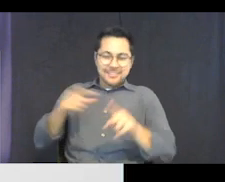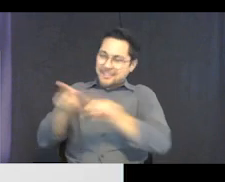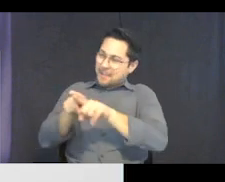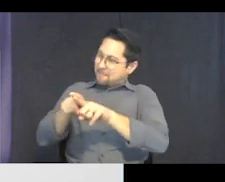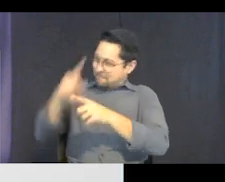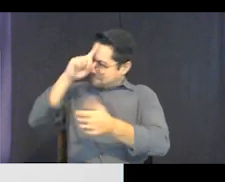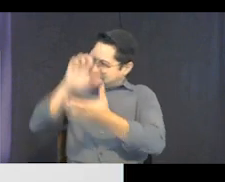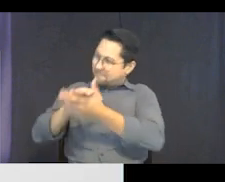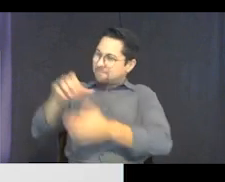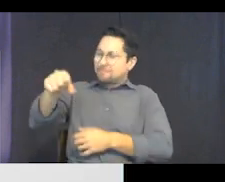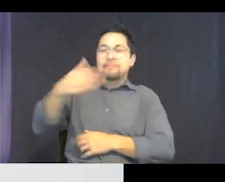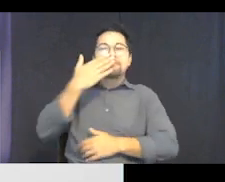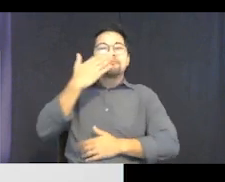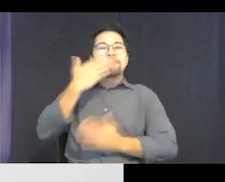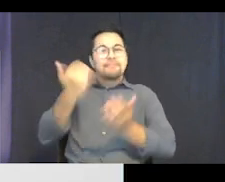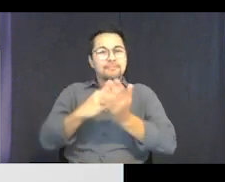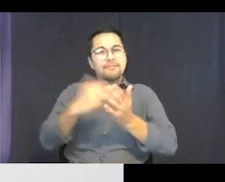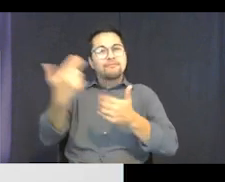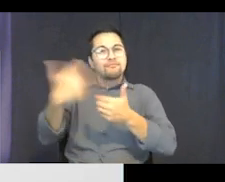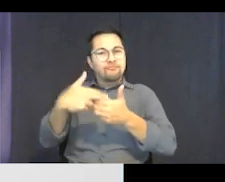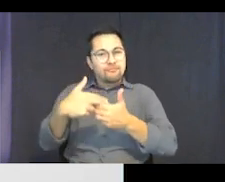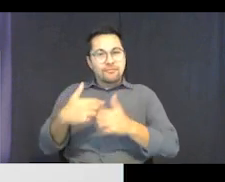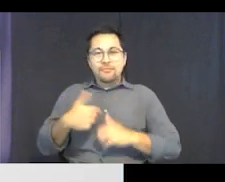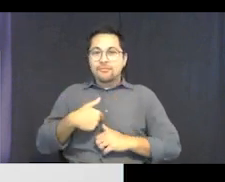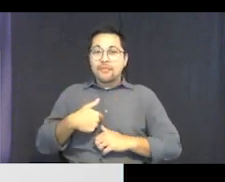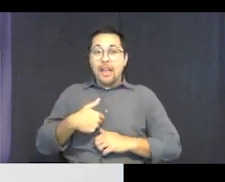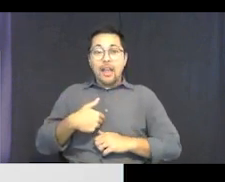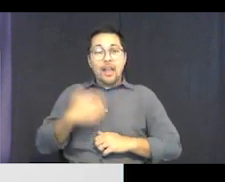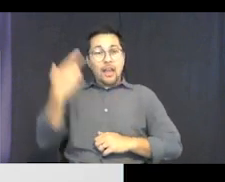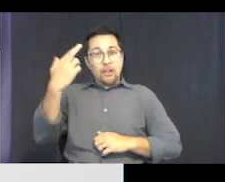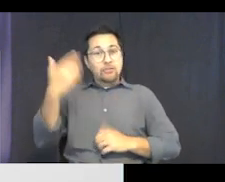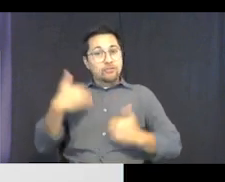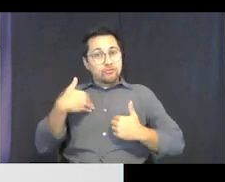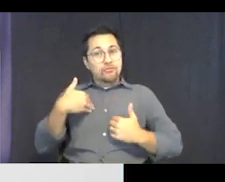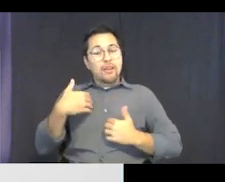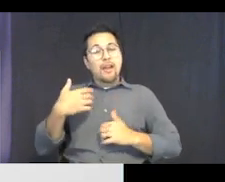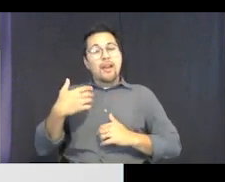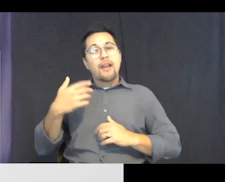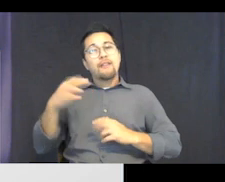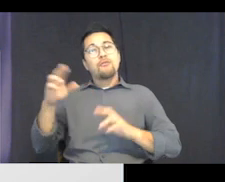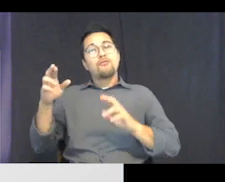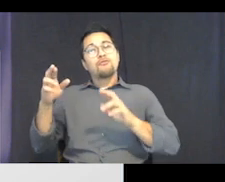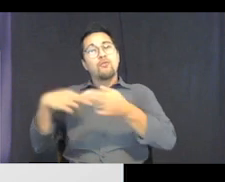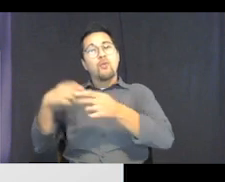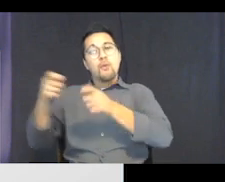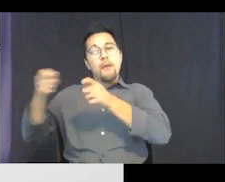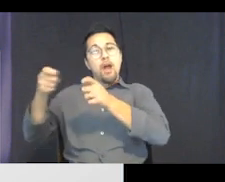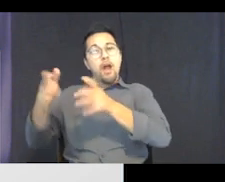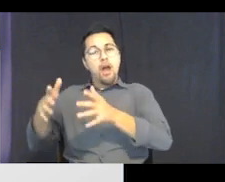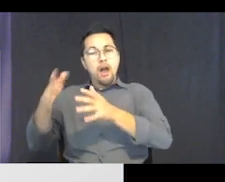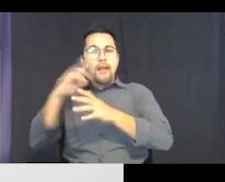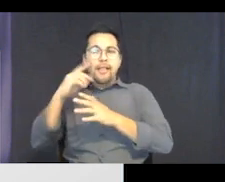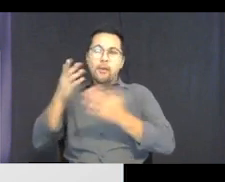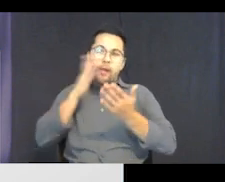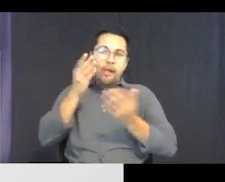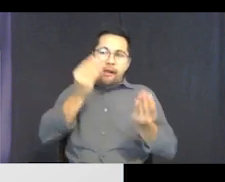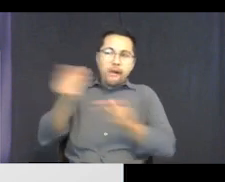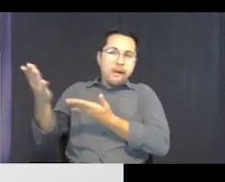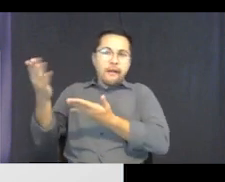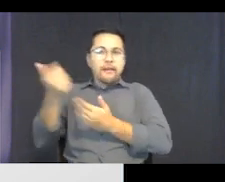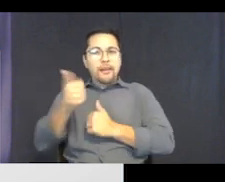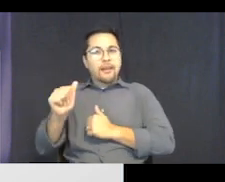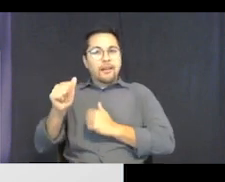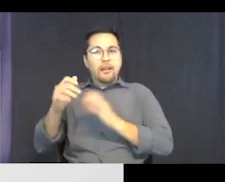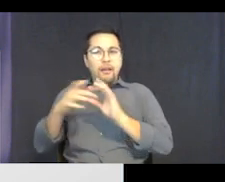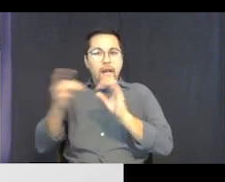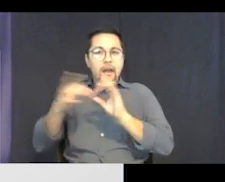sentiment. Thank you very much for joining. I realize that you have room monitors that will moderate, that will also pass on any questions or